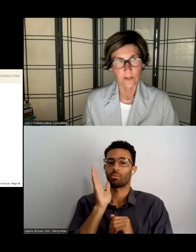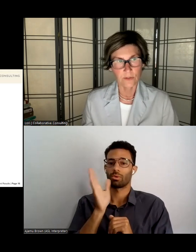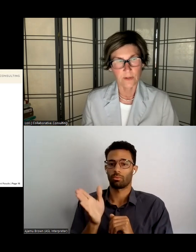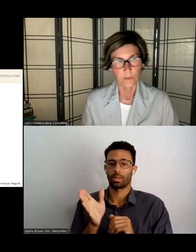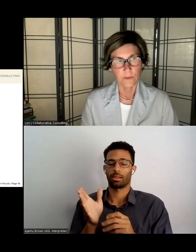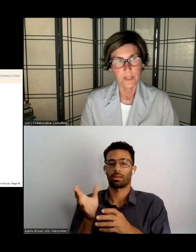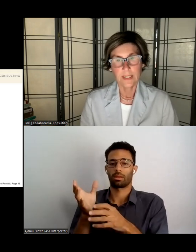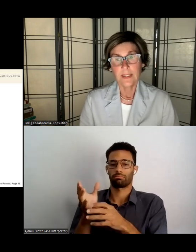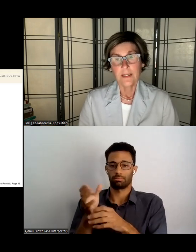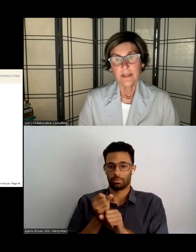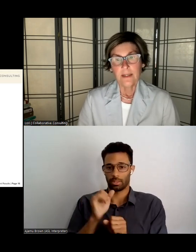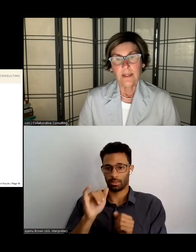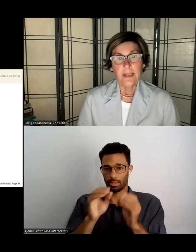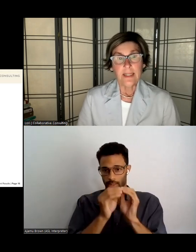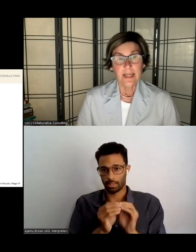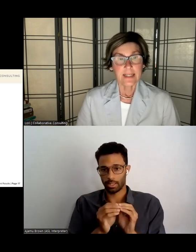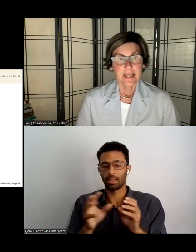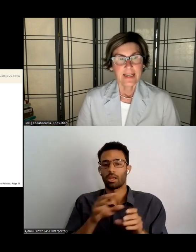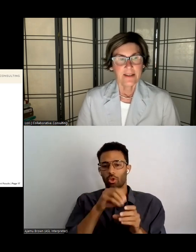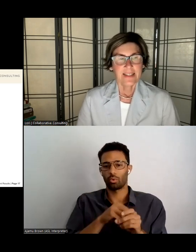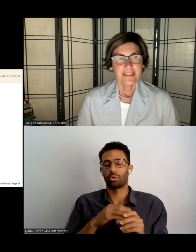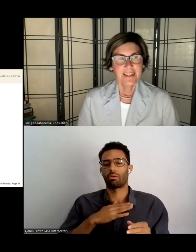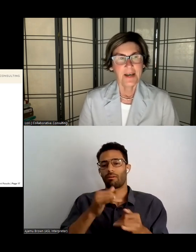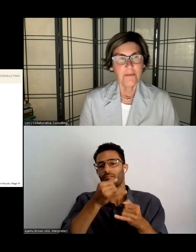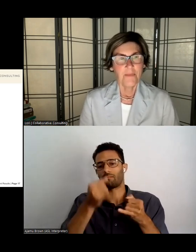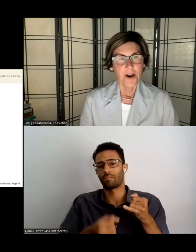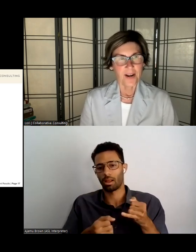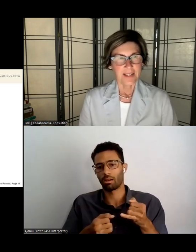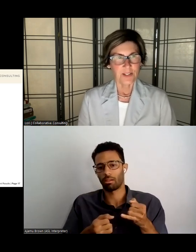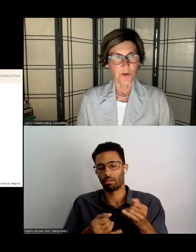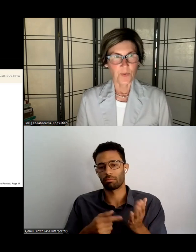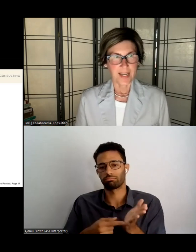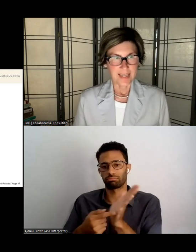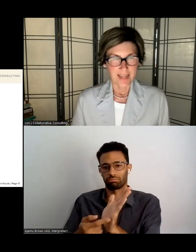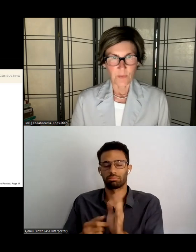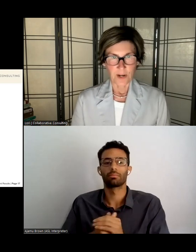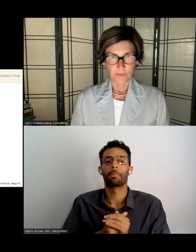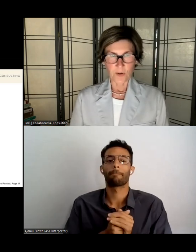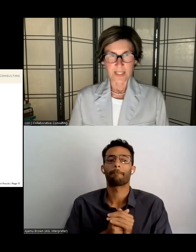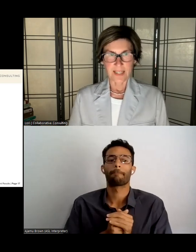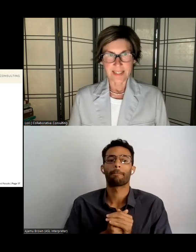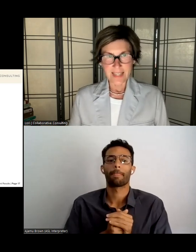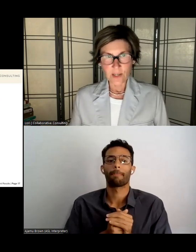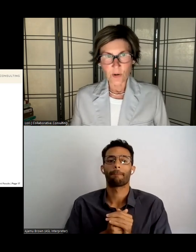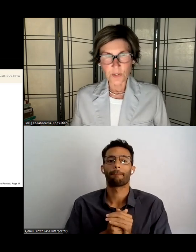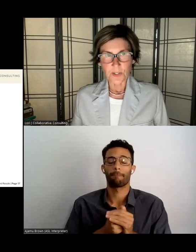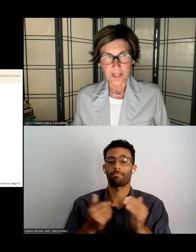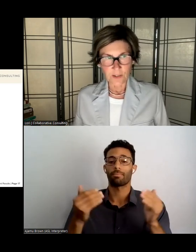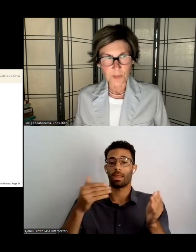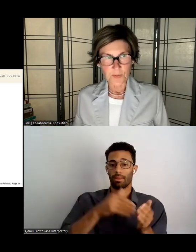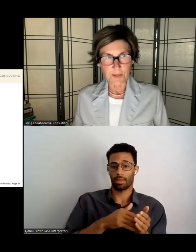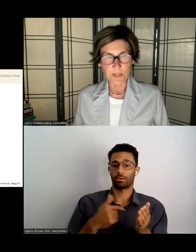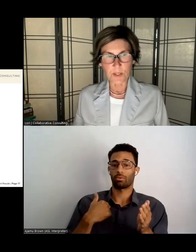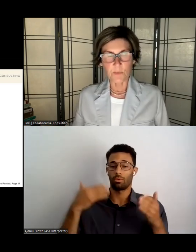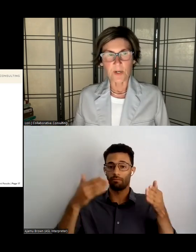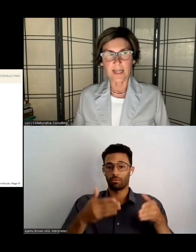final deliverable. Next slide, Allison. All right, so again, we are focused on the stakeholder